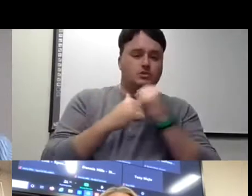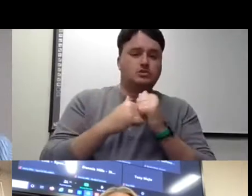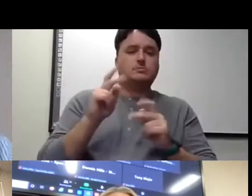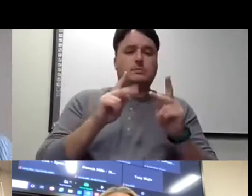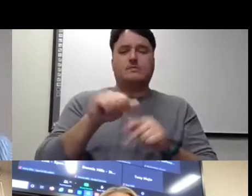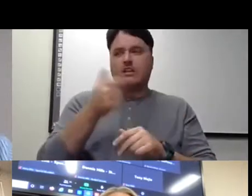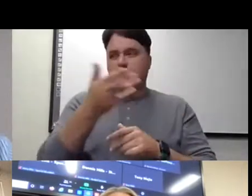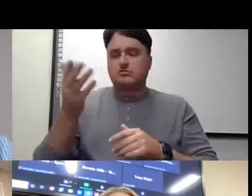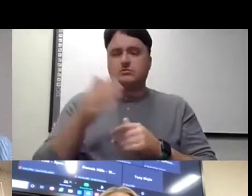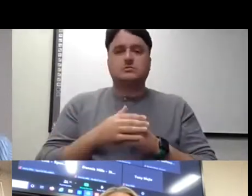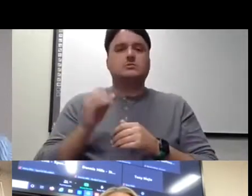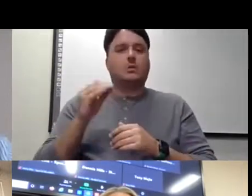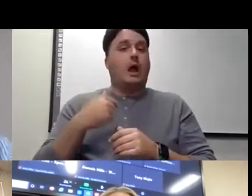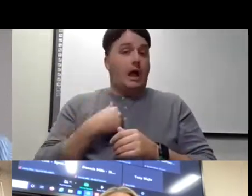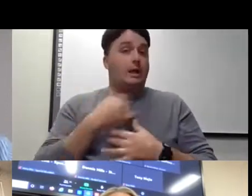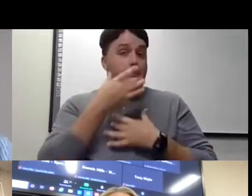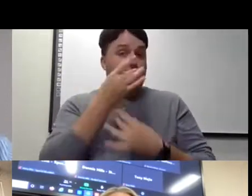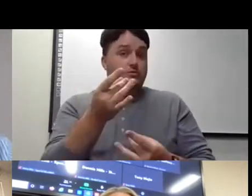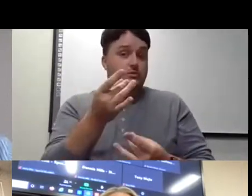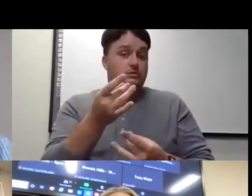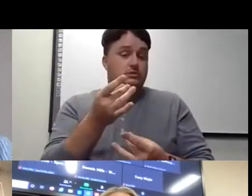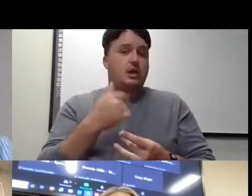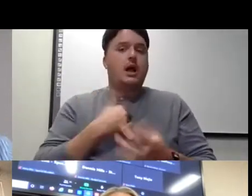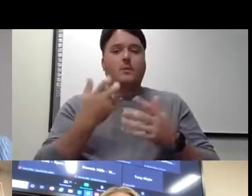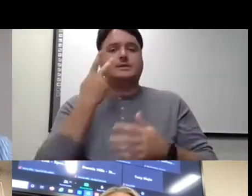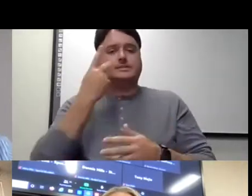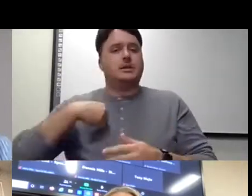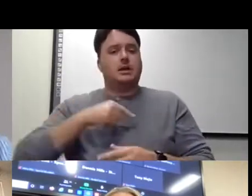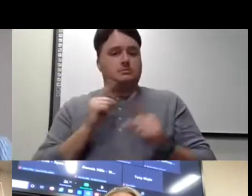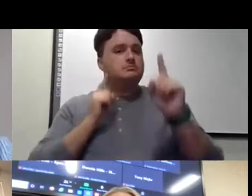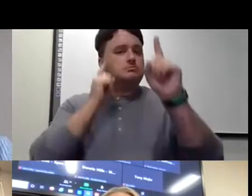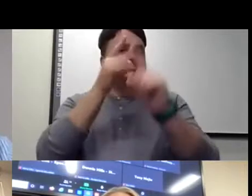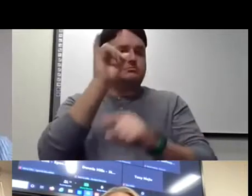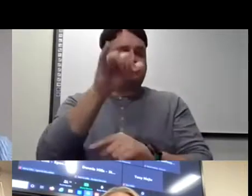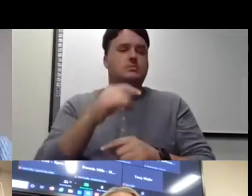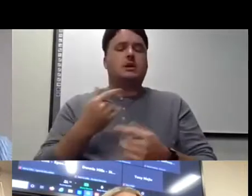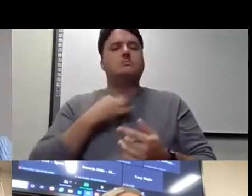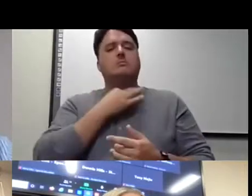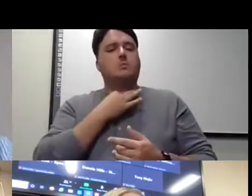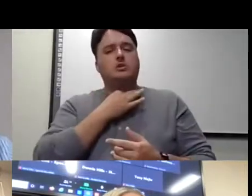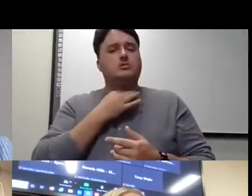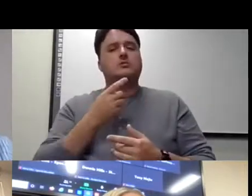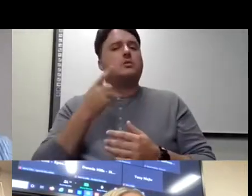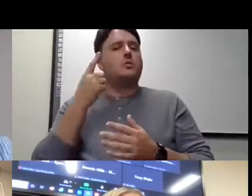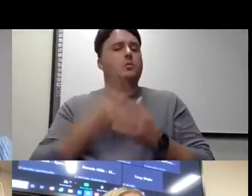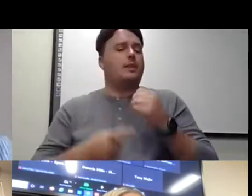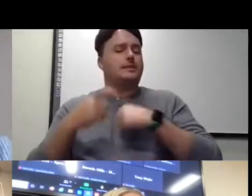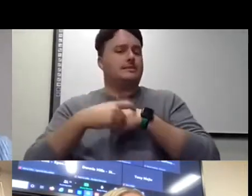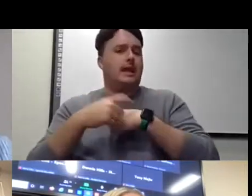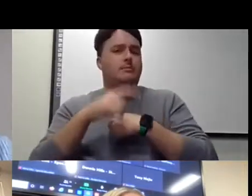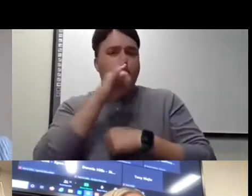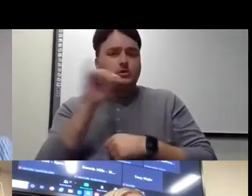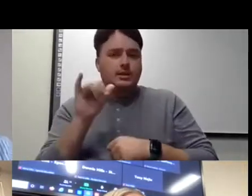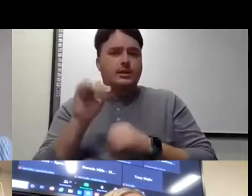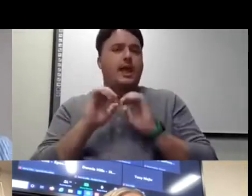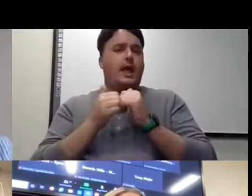So I'd be interested, I mean, I would love to see us get there. I just, again, wonder like what the timing looks like and how we